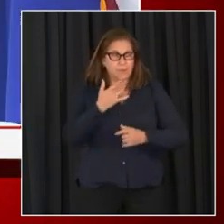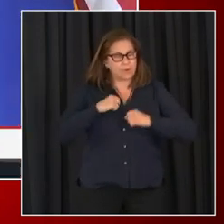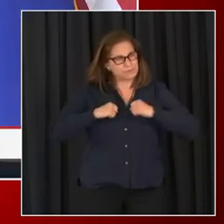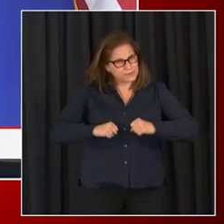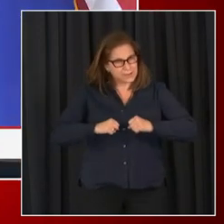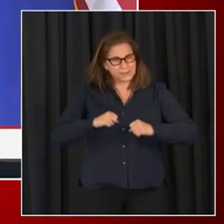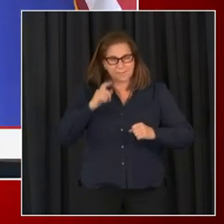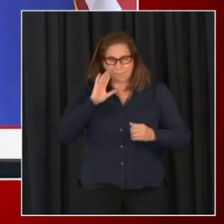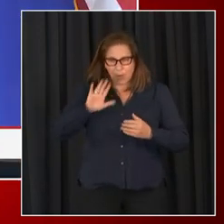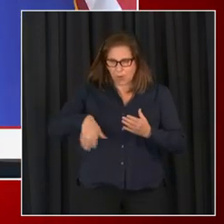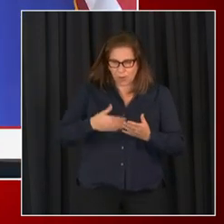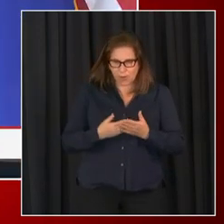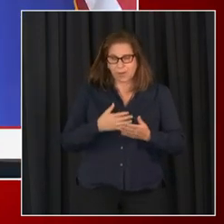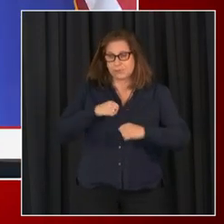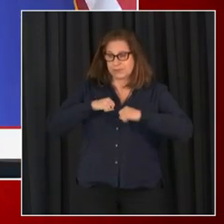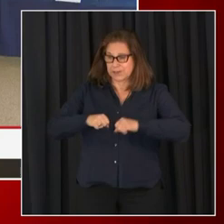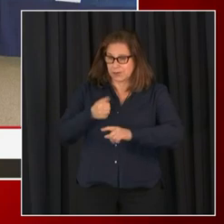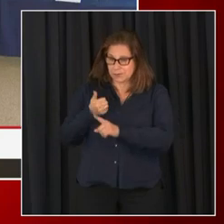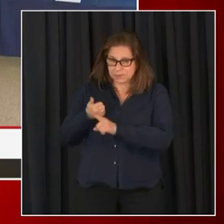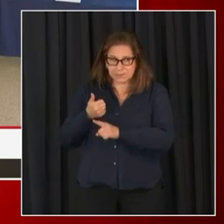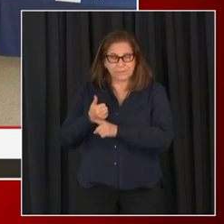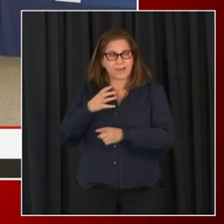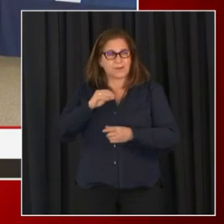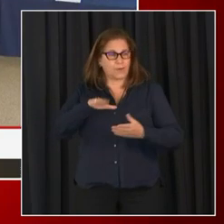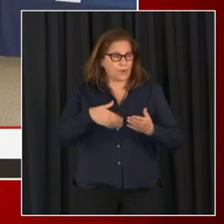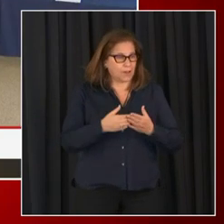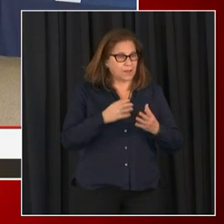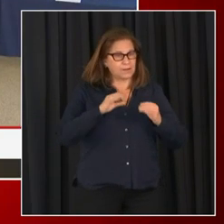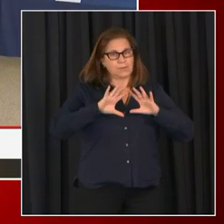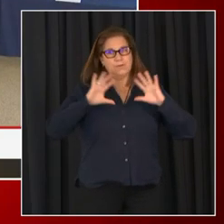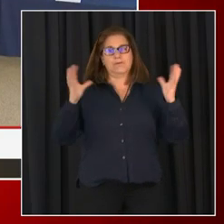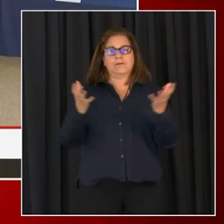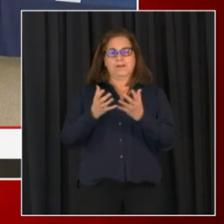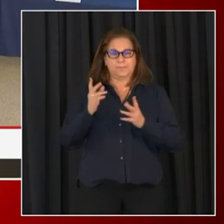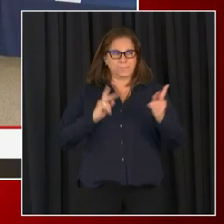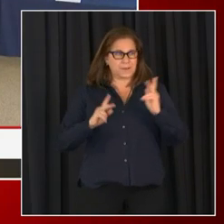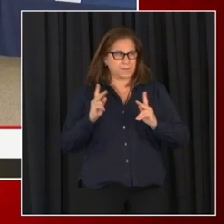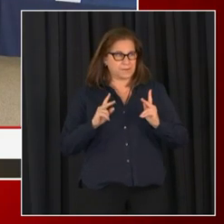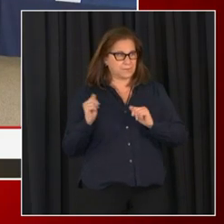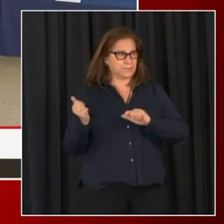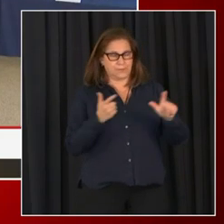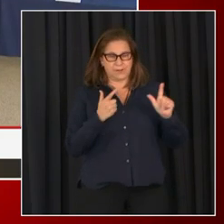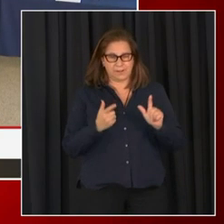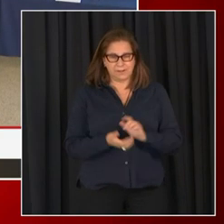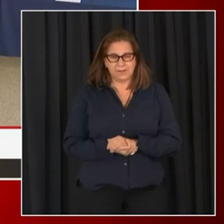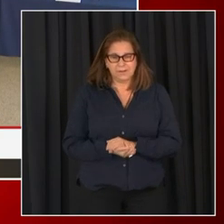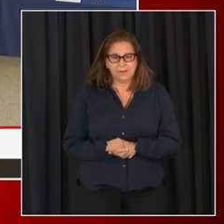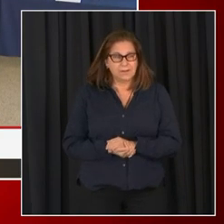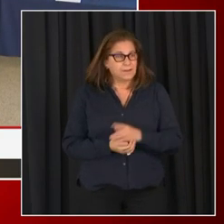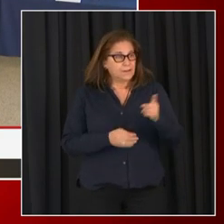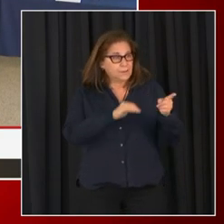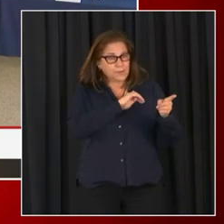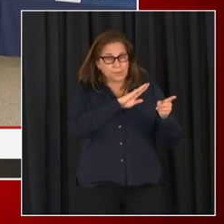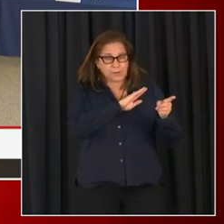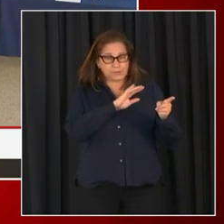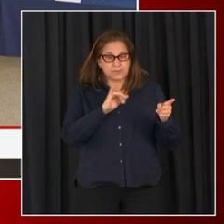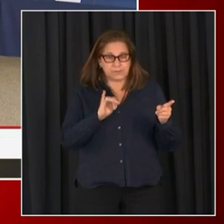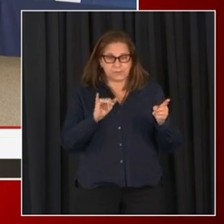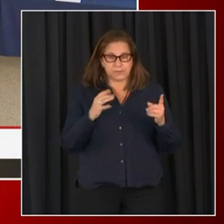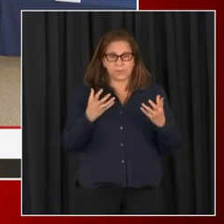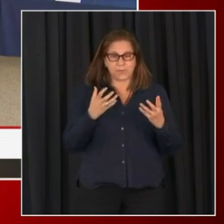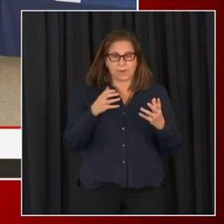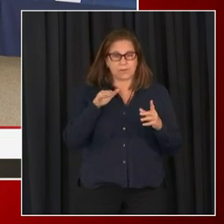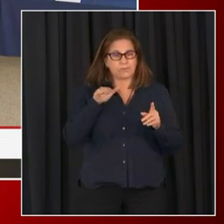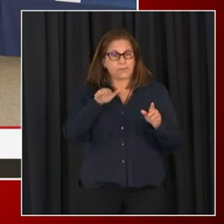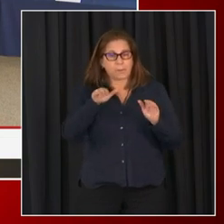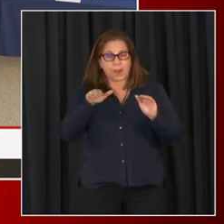Nesbitt. And we are also reminding all of our residents that October is Breast Cancer Awareness